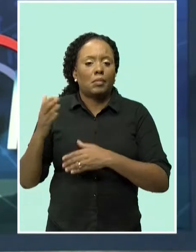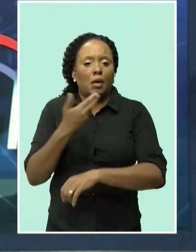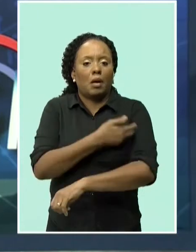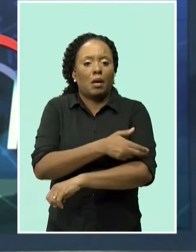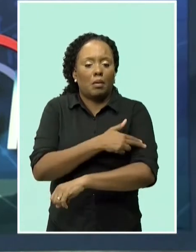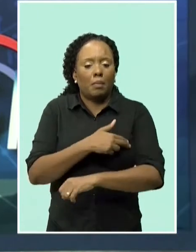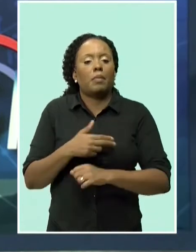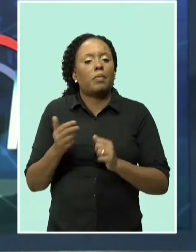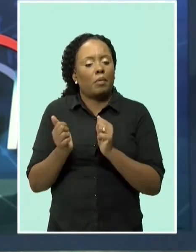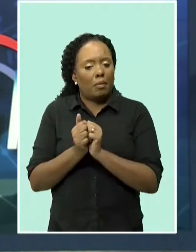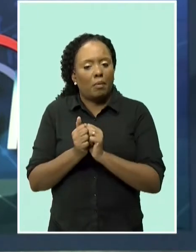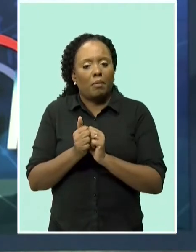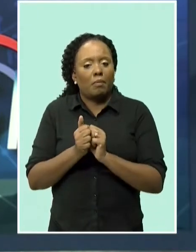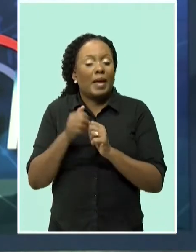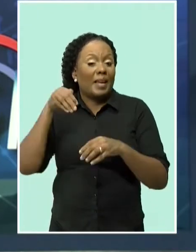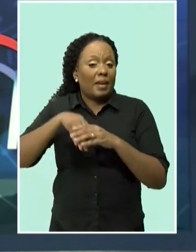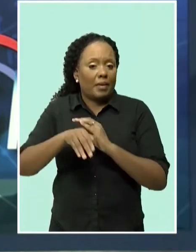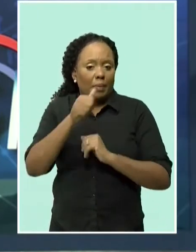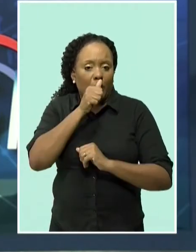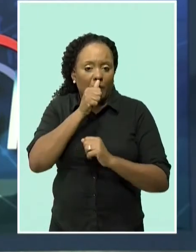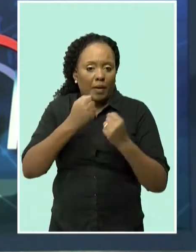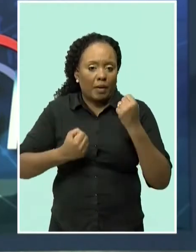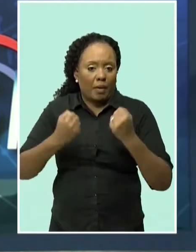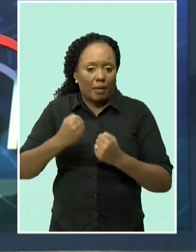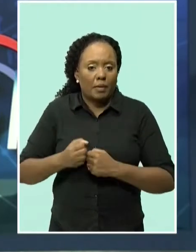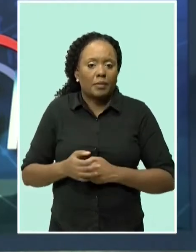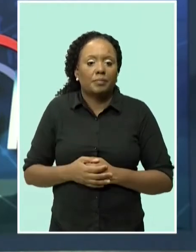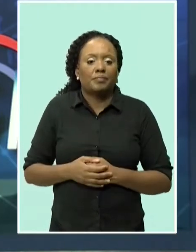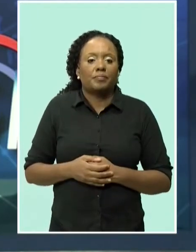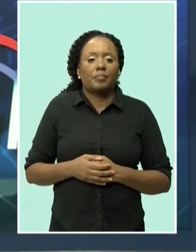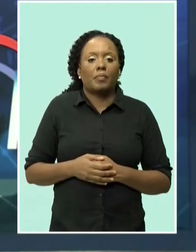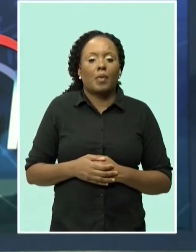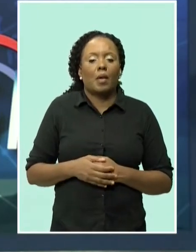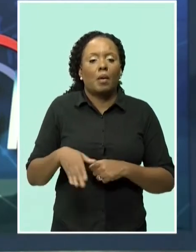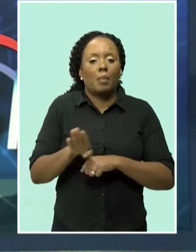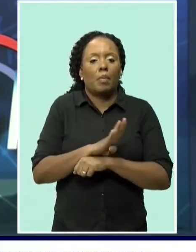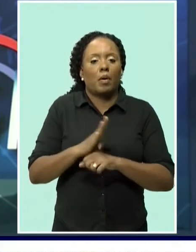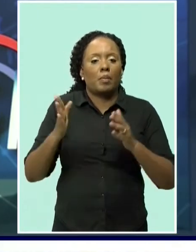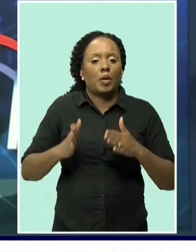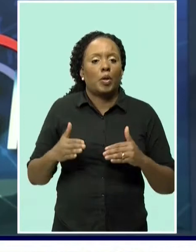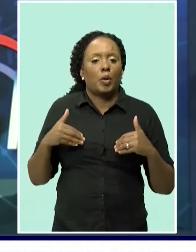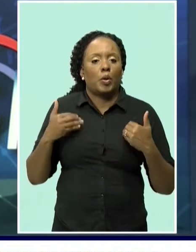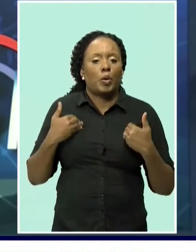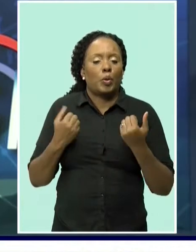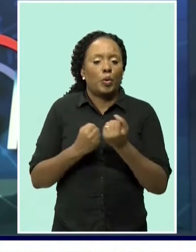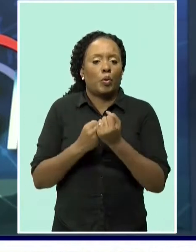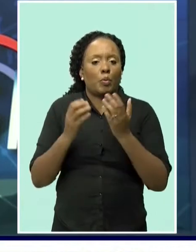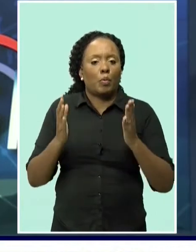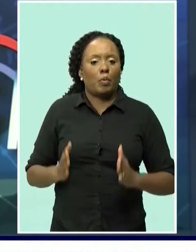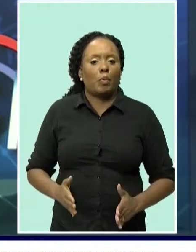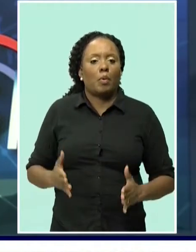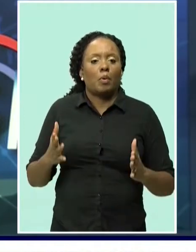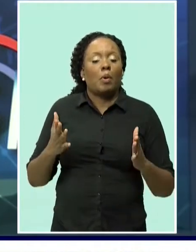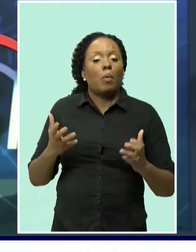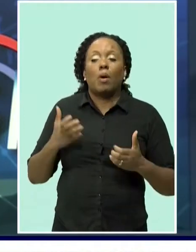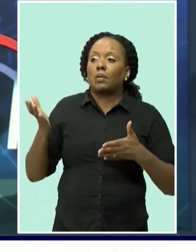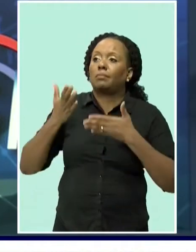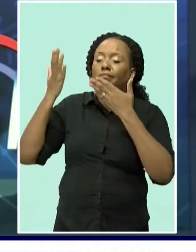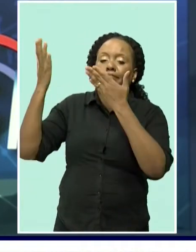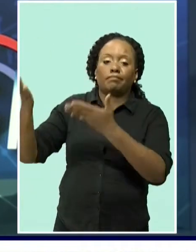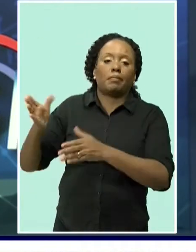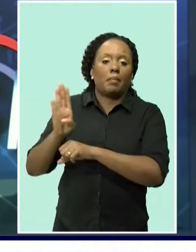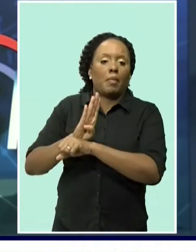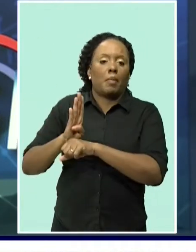vehicle. Local youth advocates are planning to present the Barbados government with a call to action ahead of next month's climate